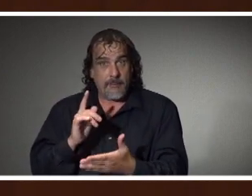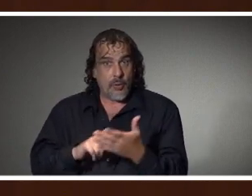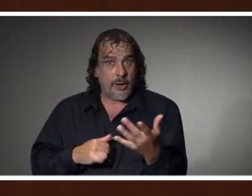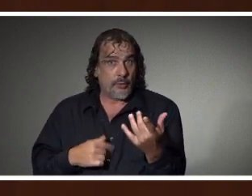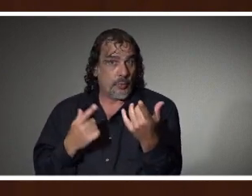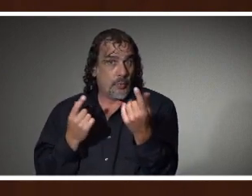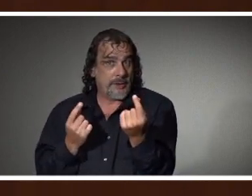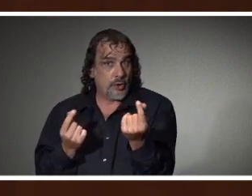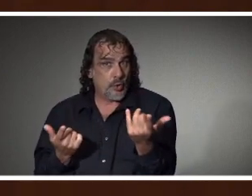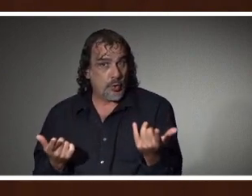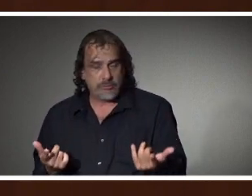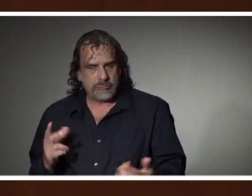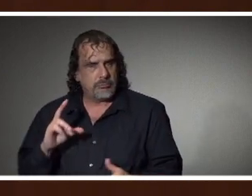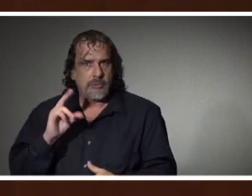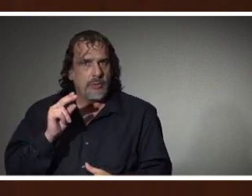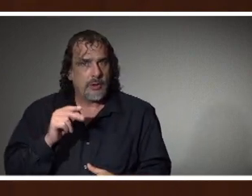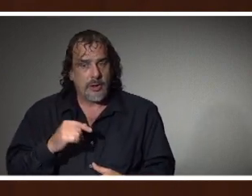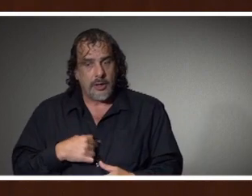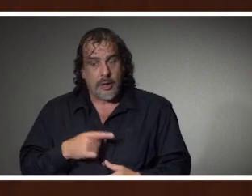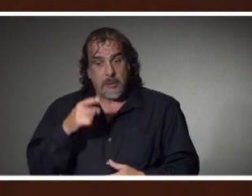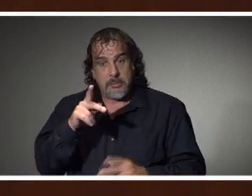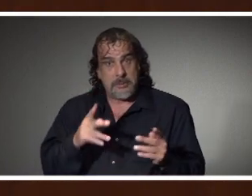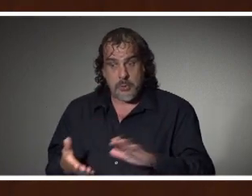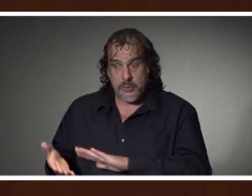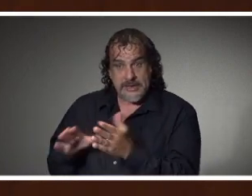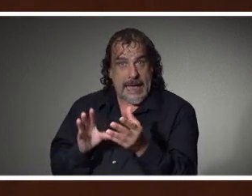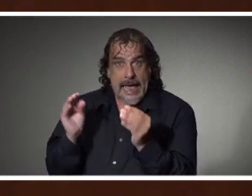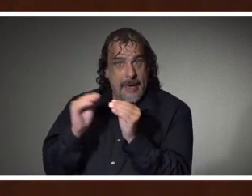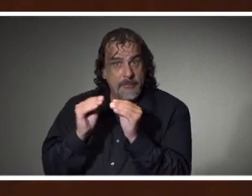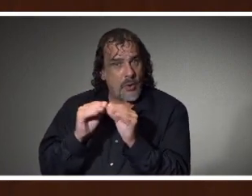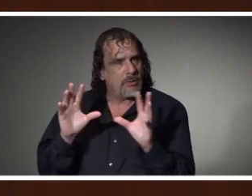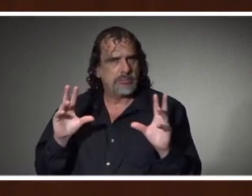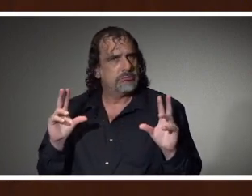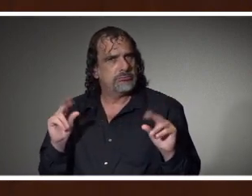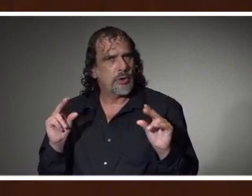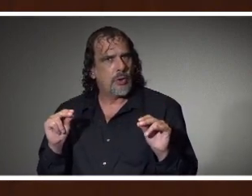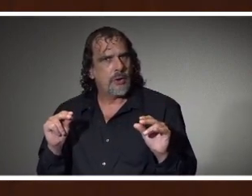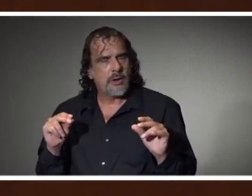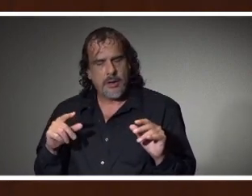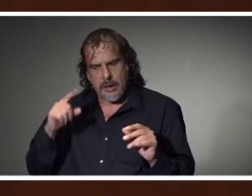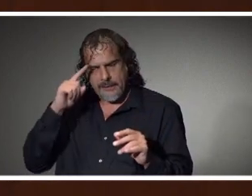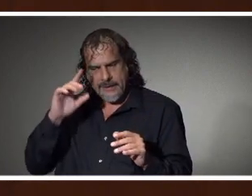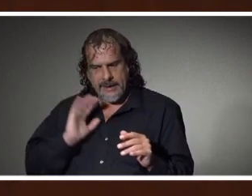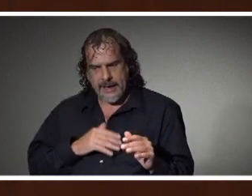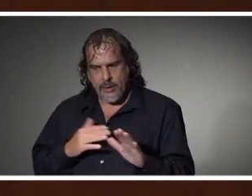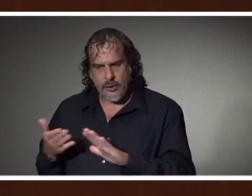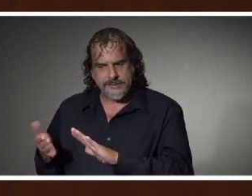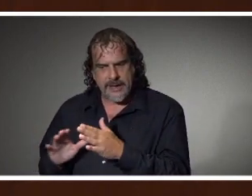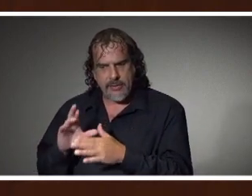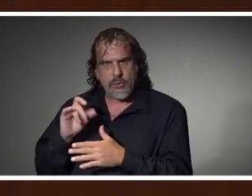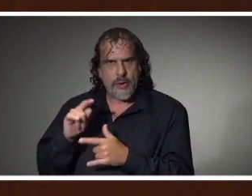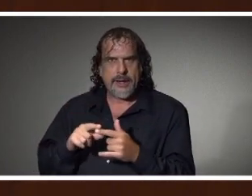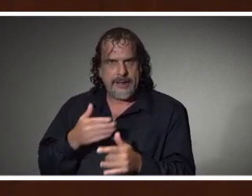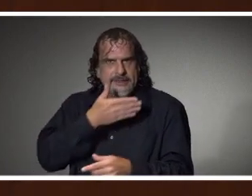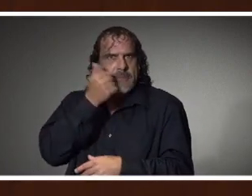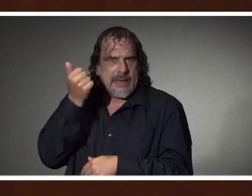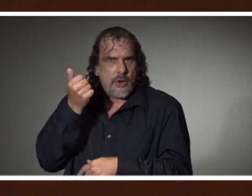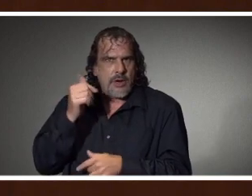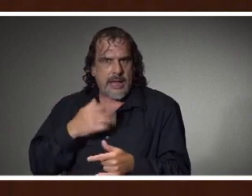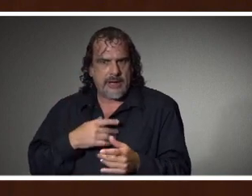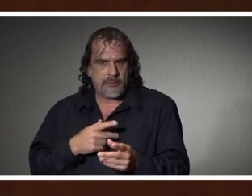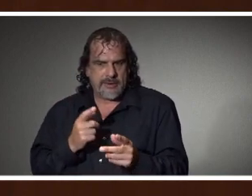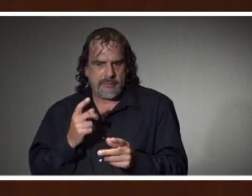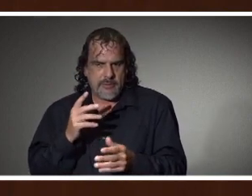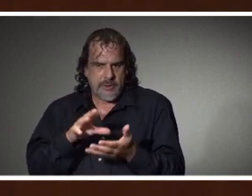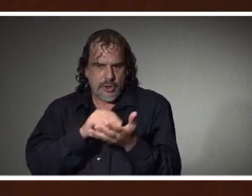people, we don't think it's going to make people die at any higher rate. We're certainly not seeing that. As a matter of fact, I think our mortality is a little bit better as we've learned to treat this a